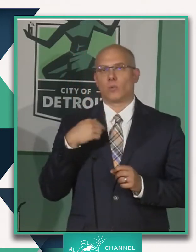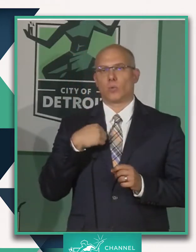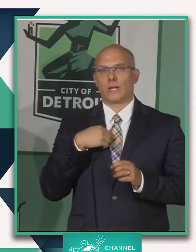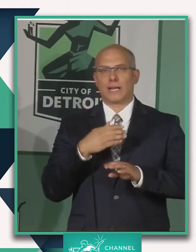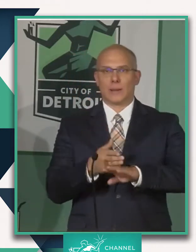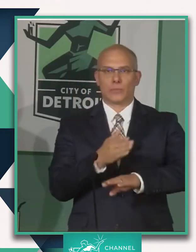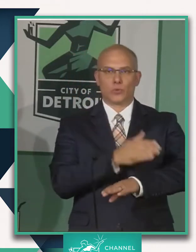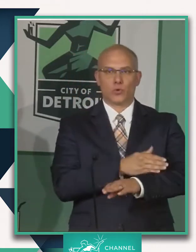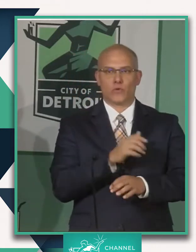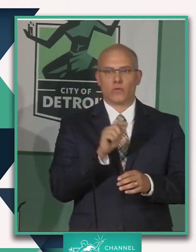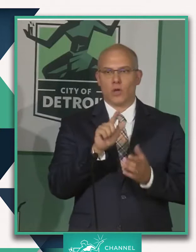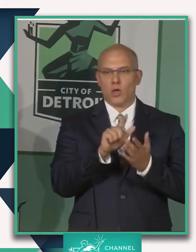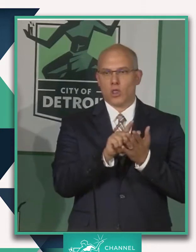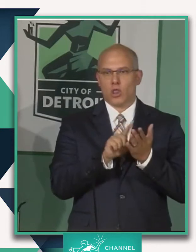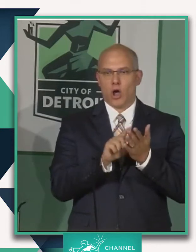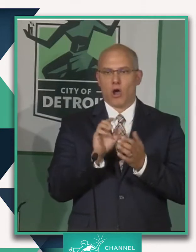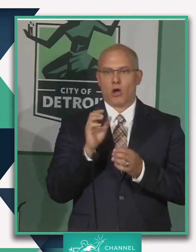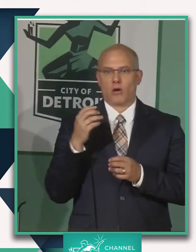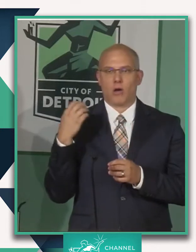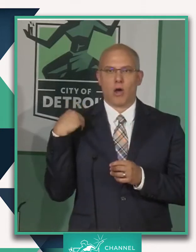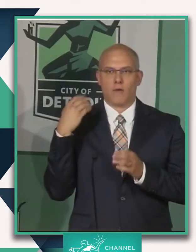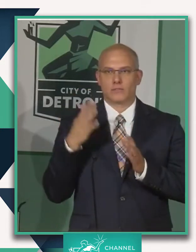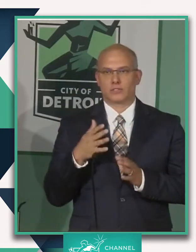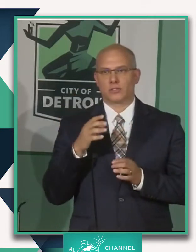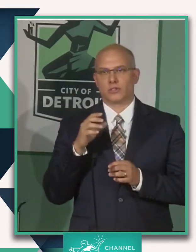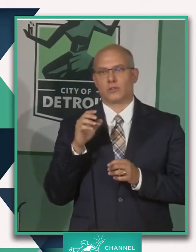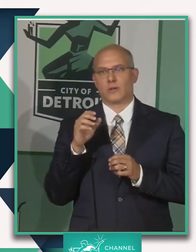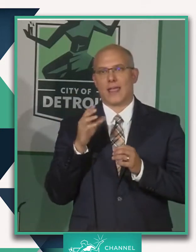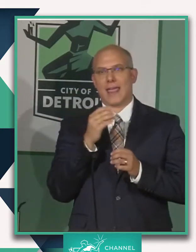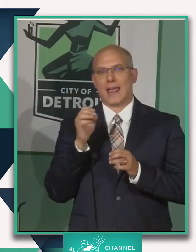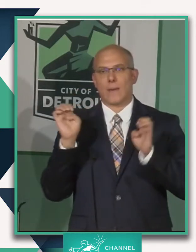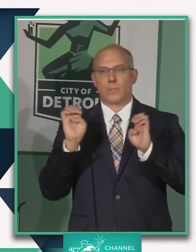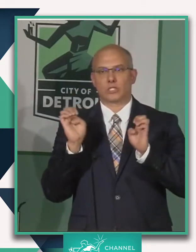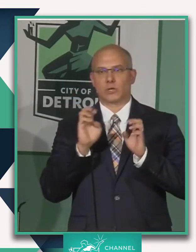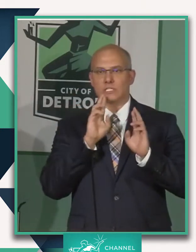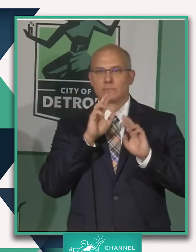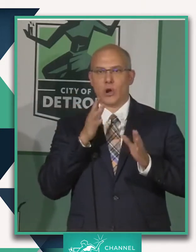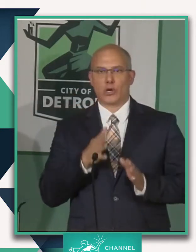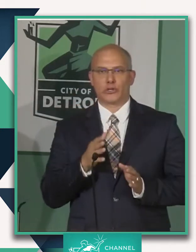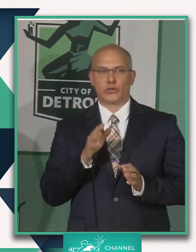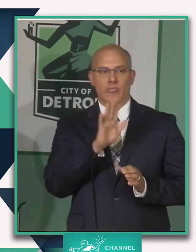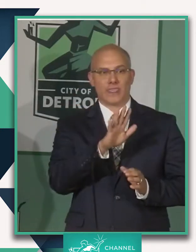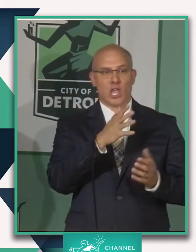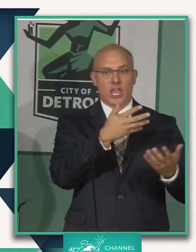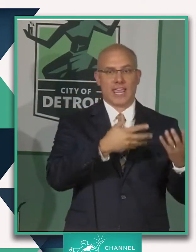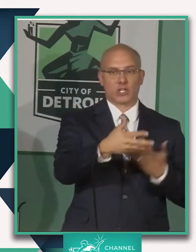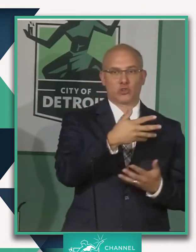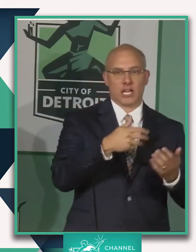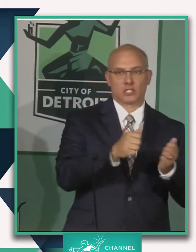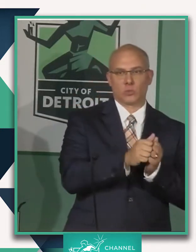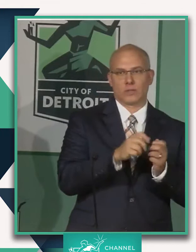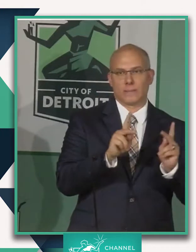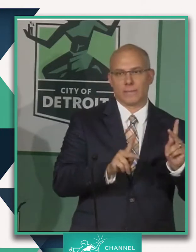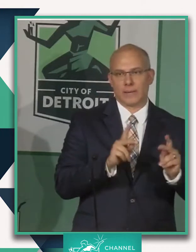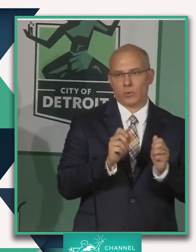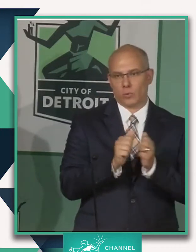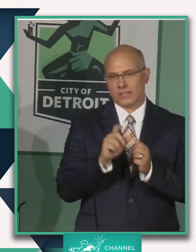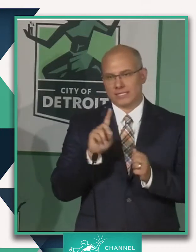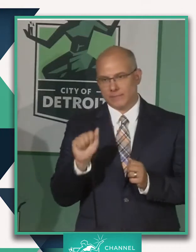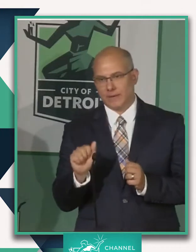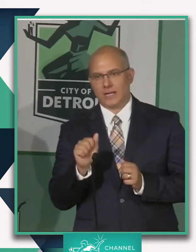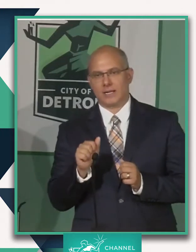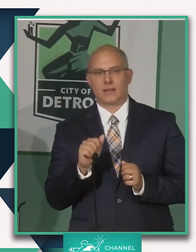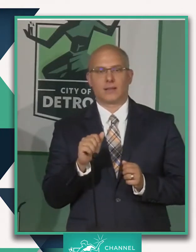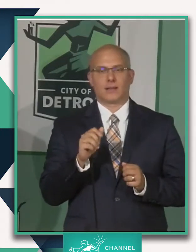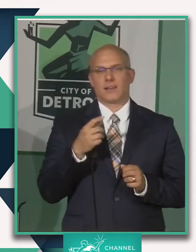Number 2, we plan to improve our legal officers and our law enforcement